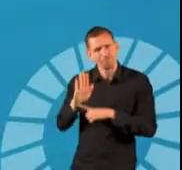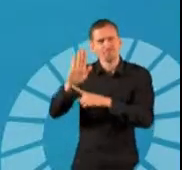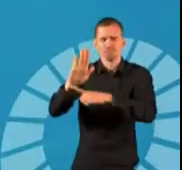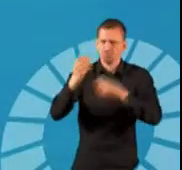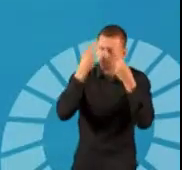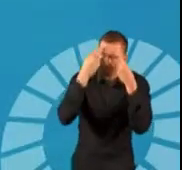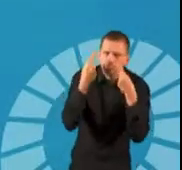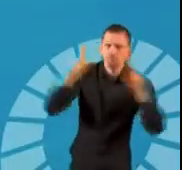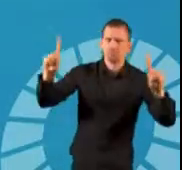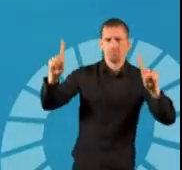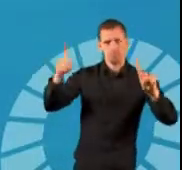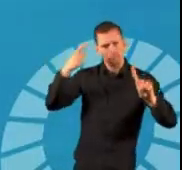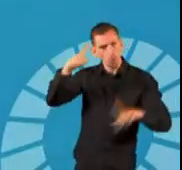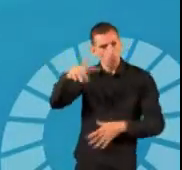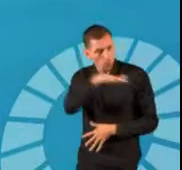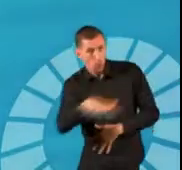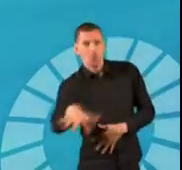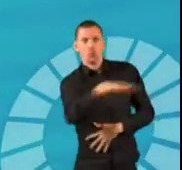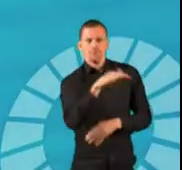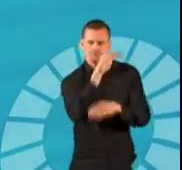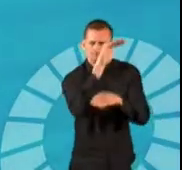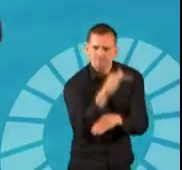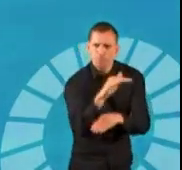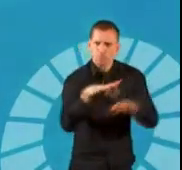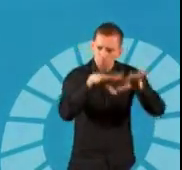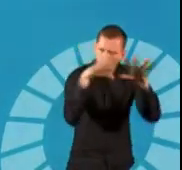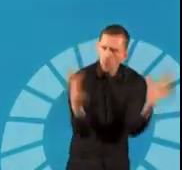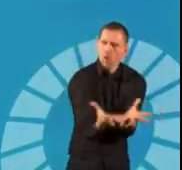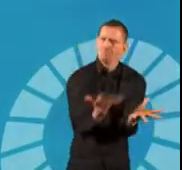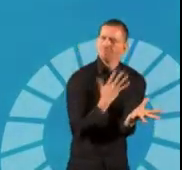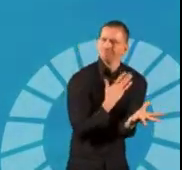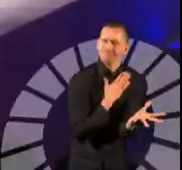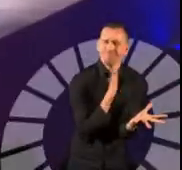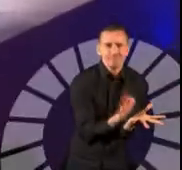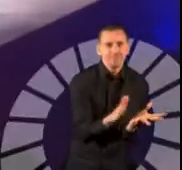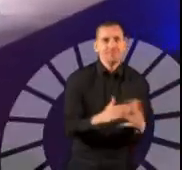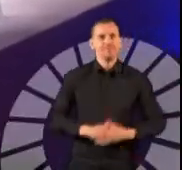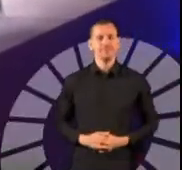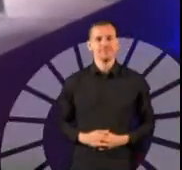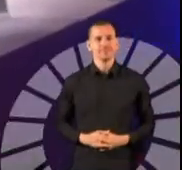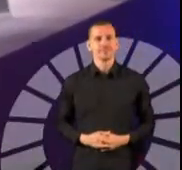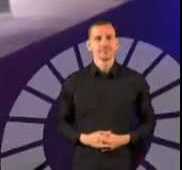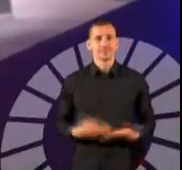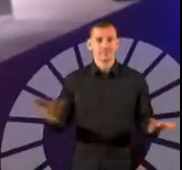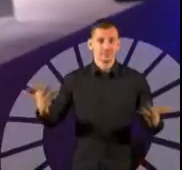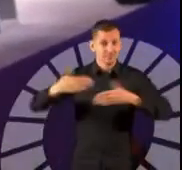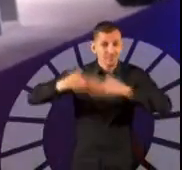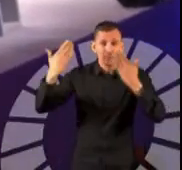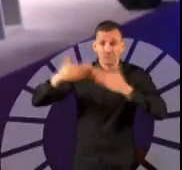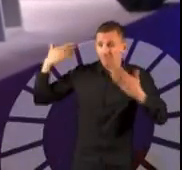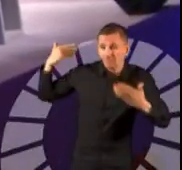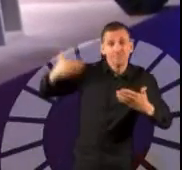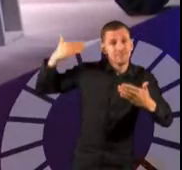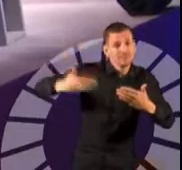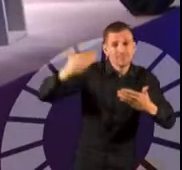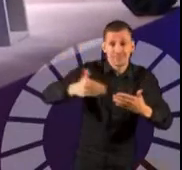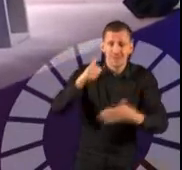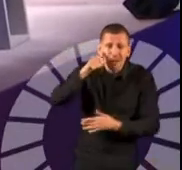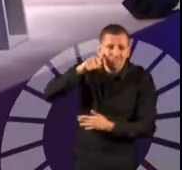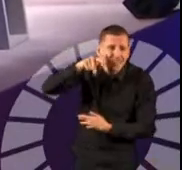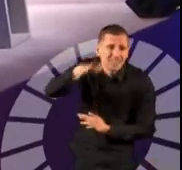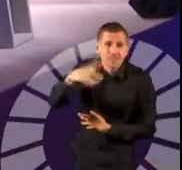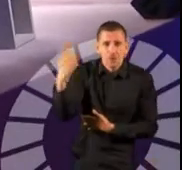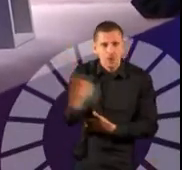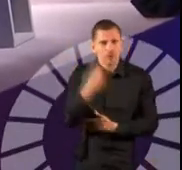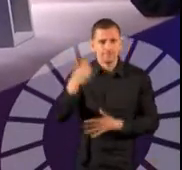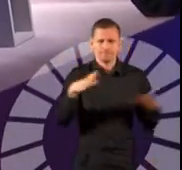a story of everyday struggle and collective resistance, which is even harder when you're 24, in